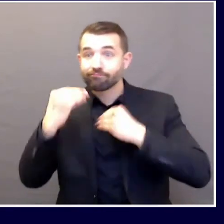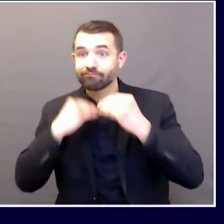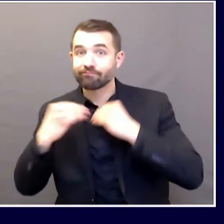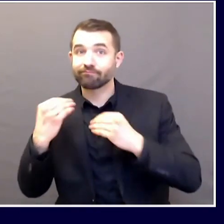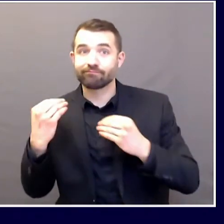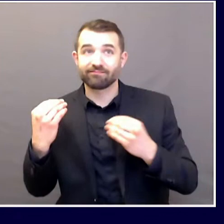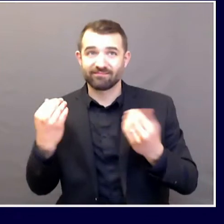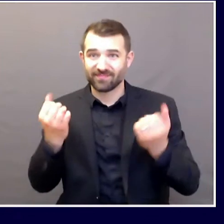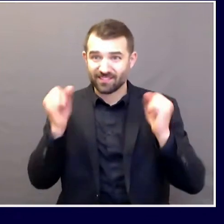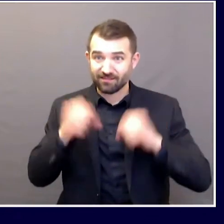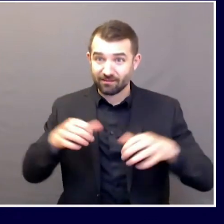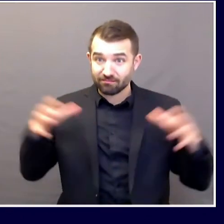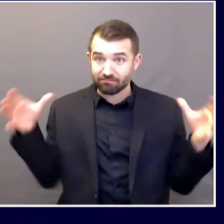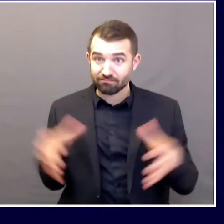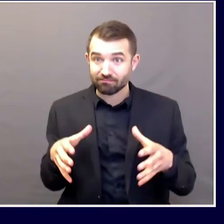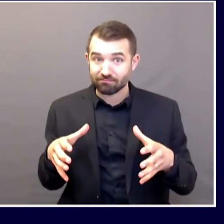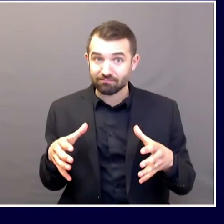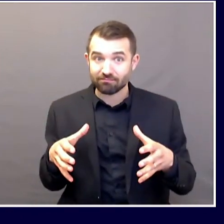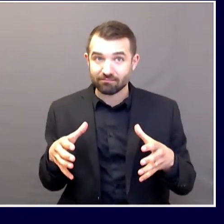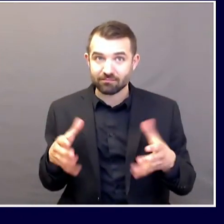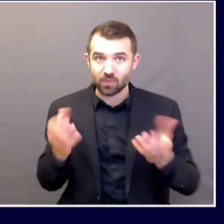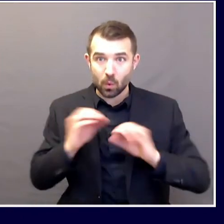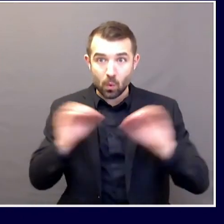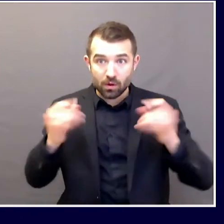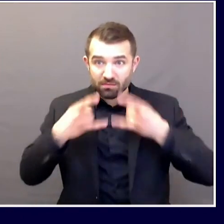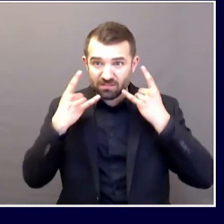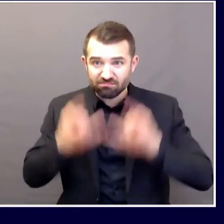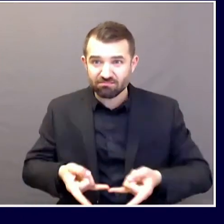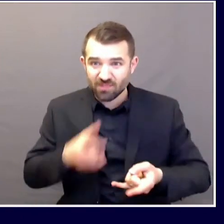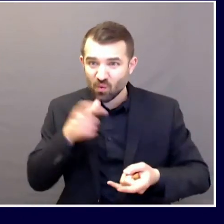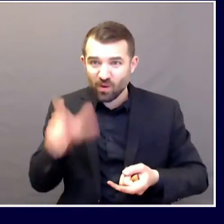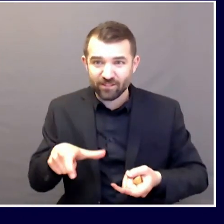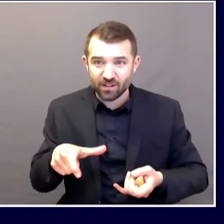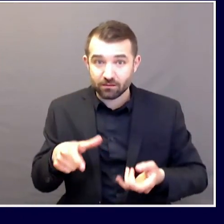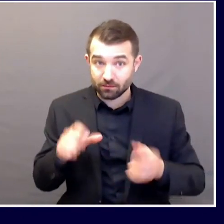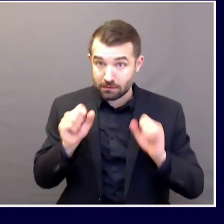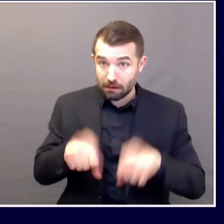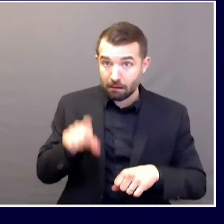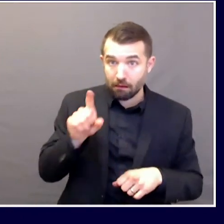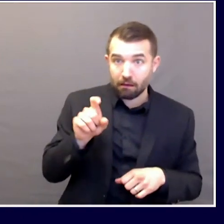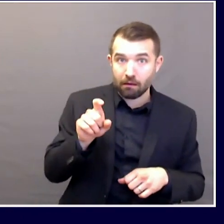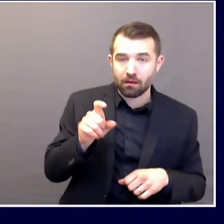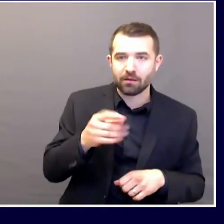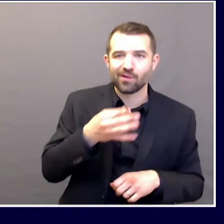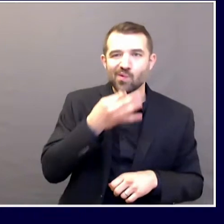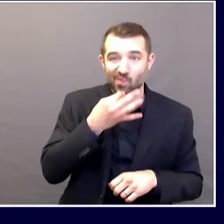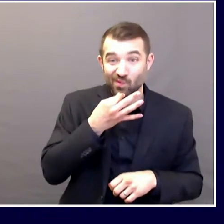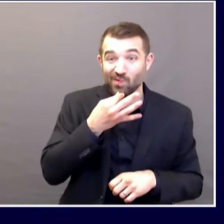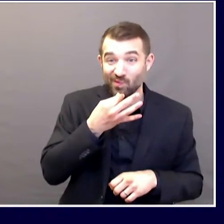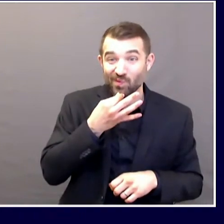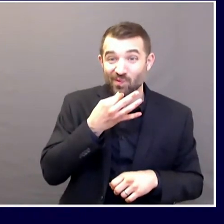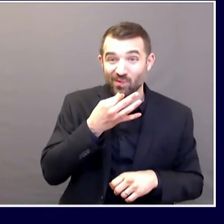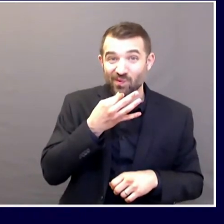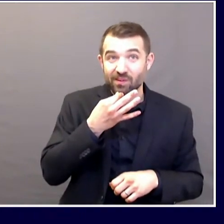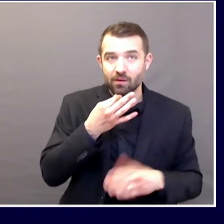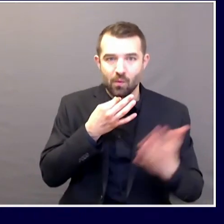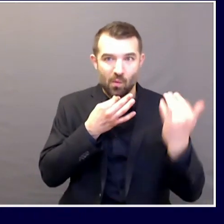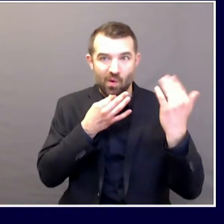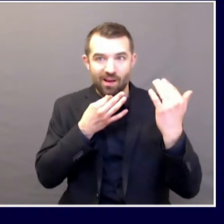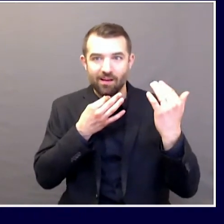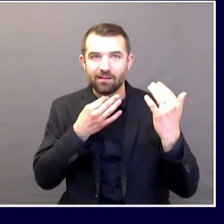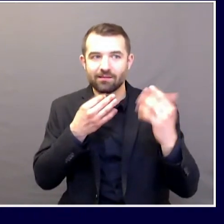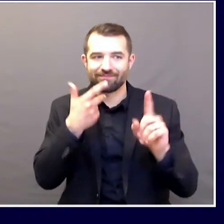but only if we do what needs to be done to keep ourselves, our families, and our communities